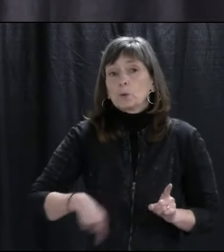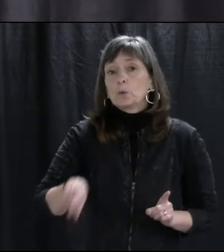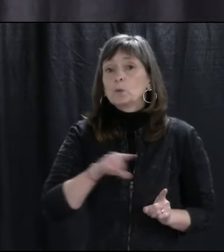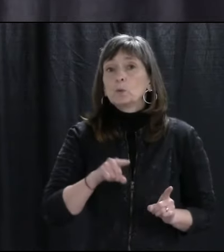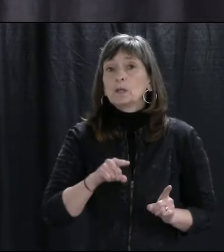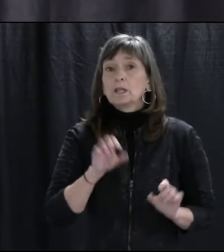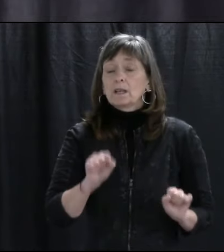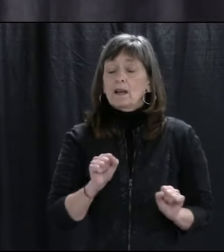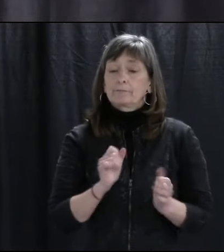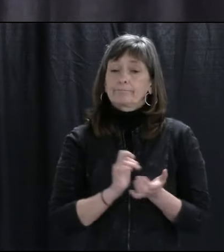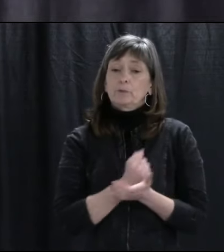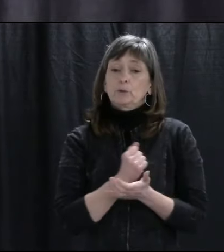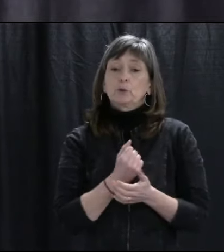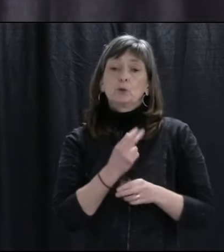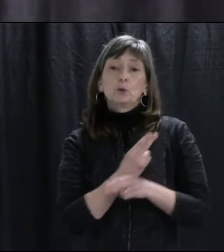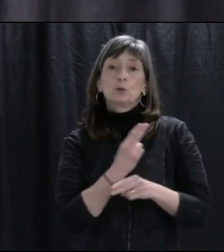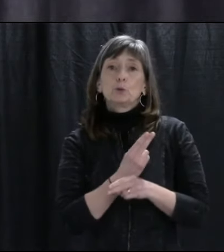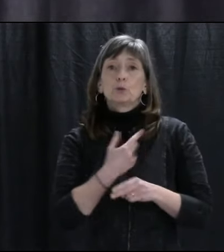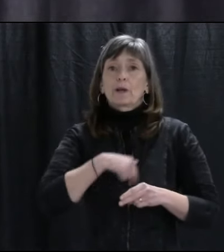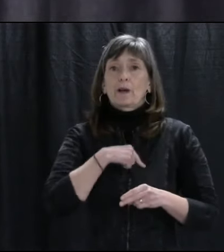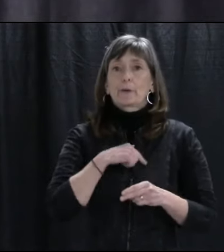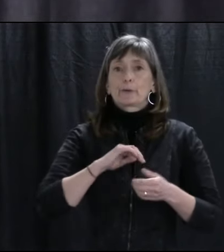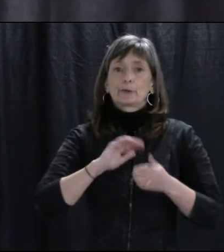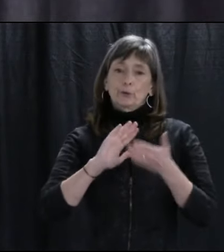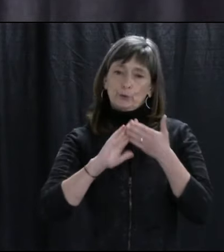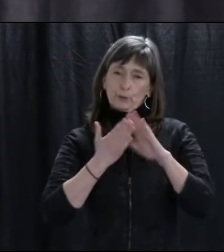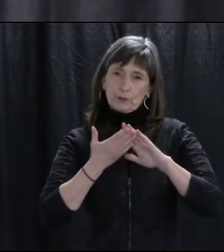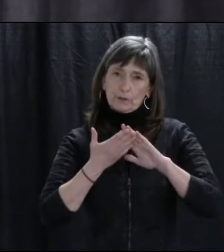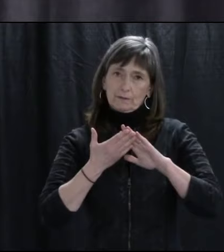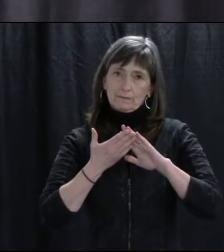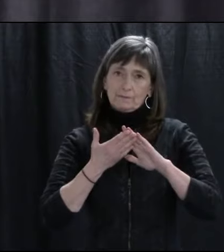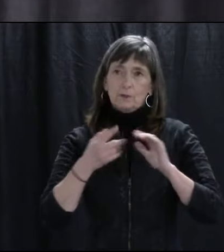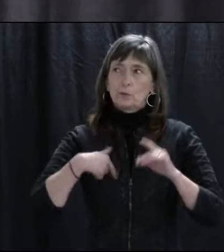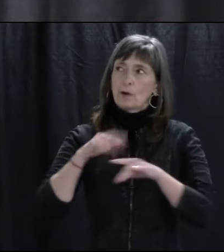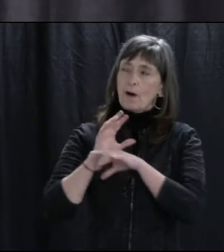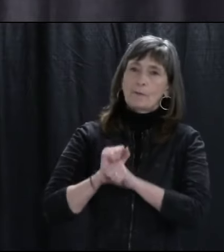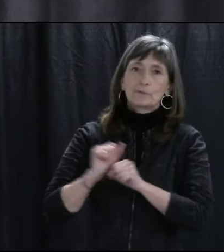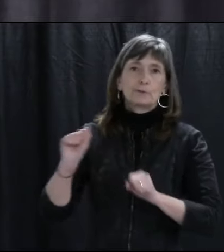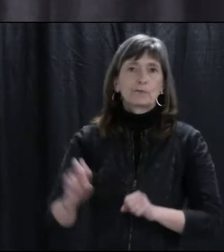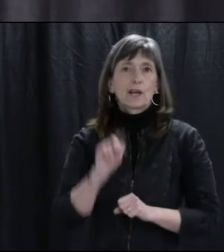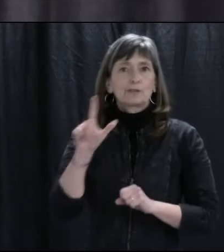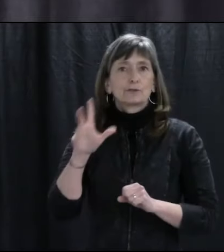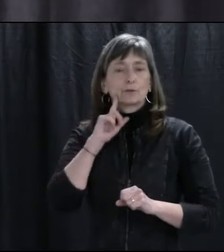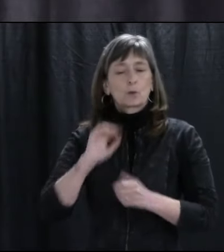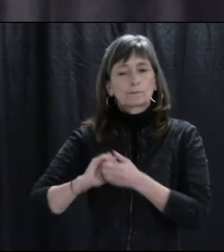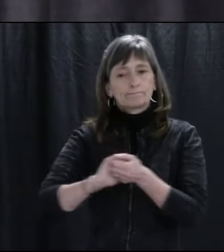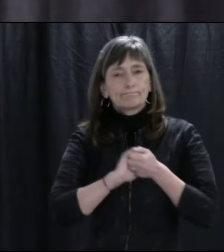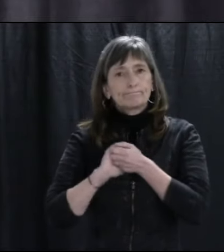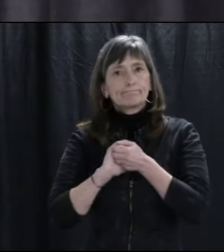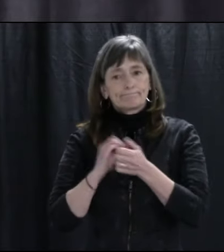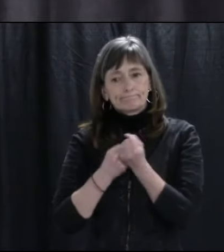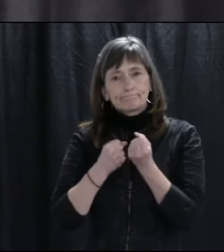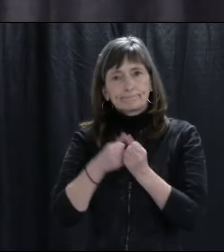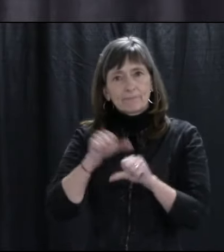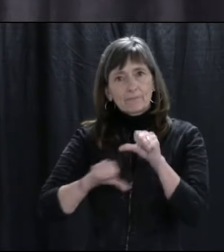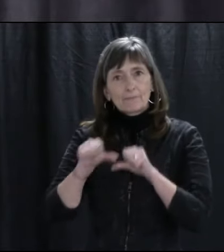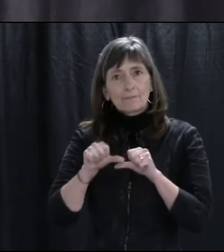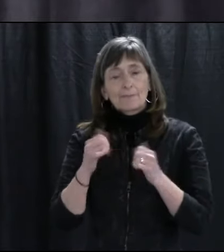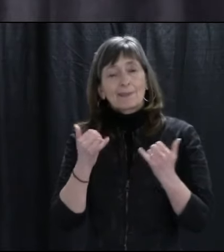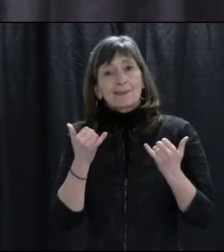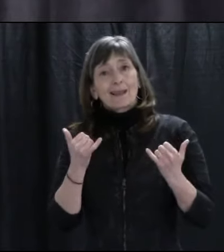community. We are accustomed to helping our neighbours and those in need, and we answer the call. But now support for your